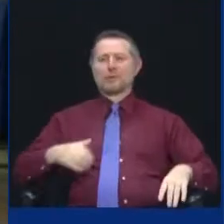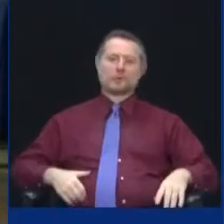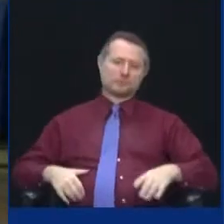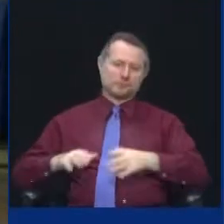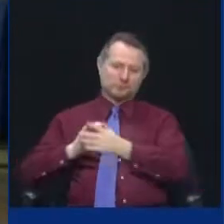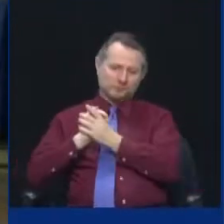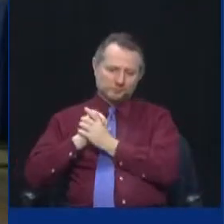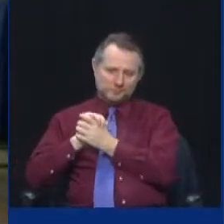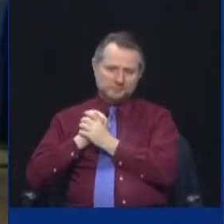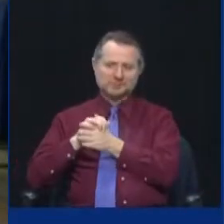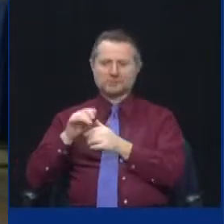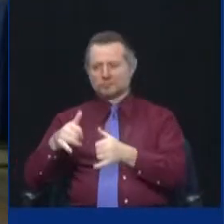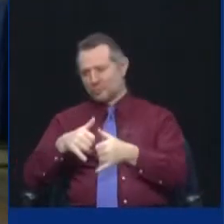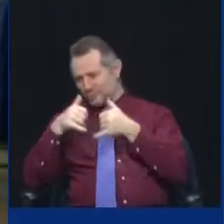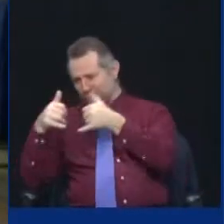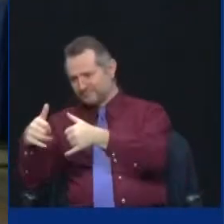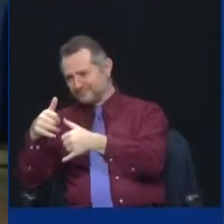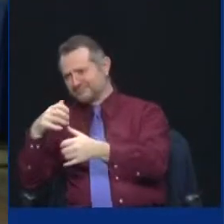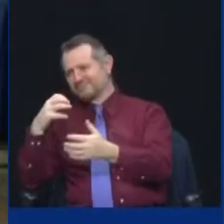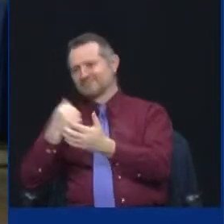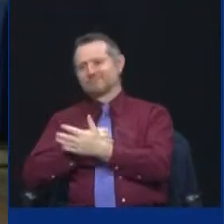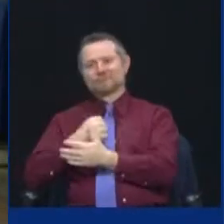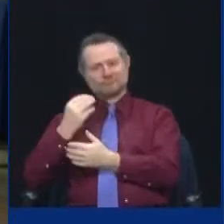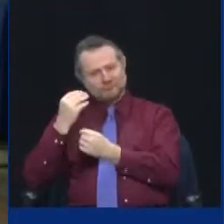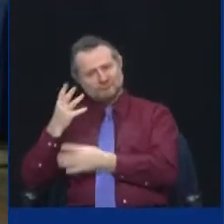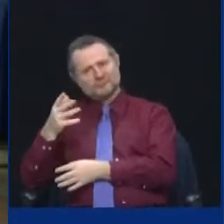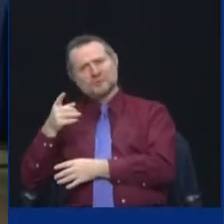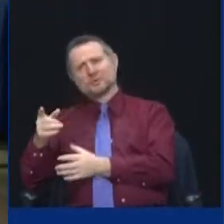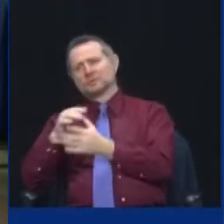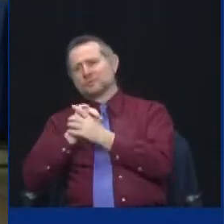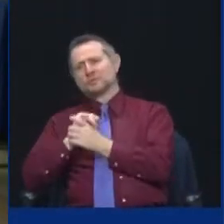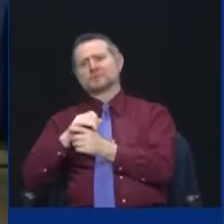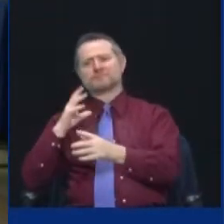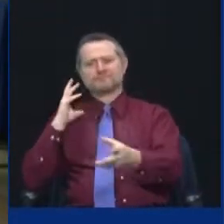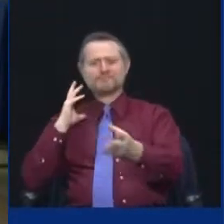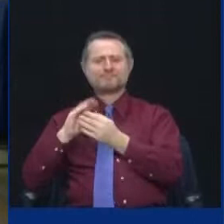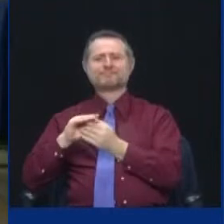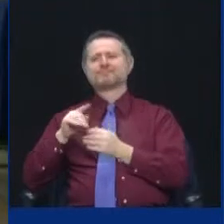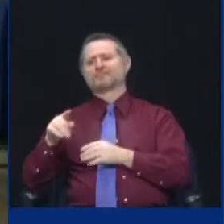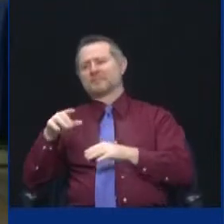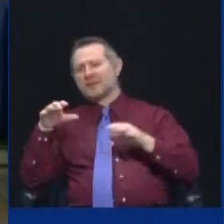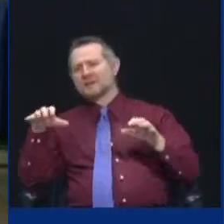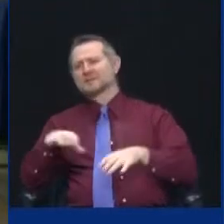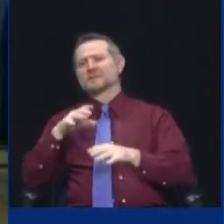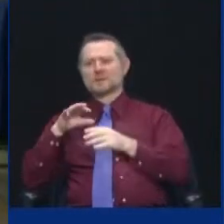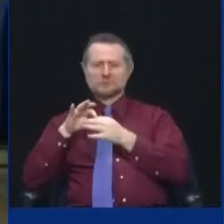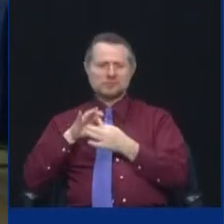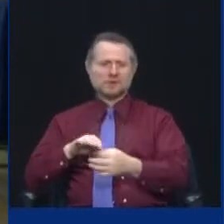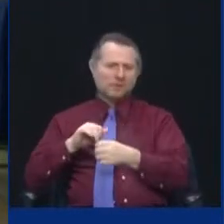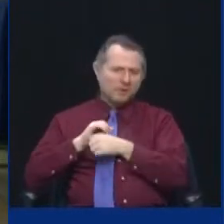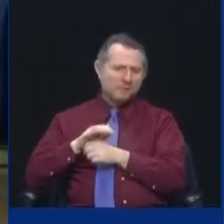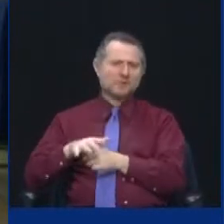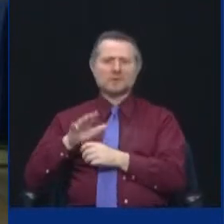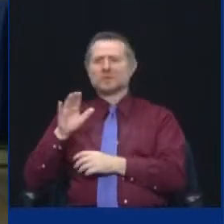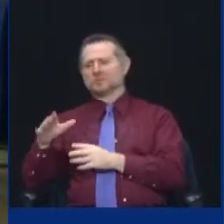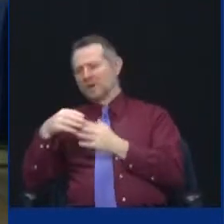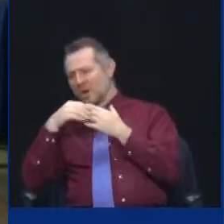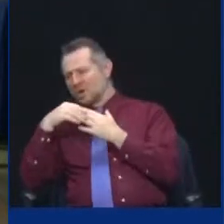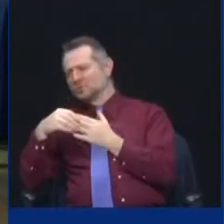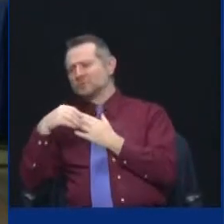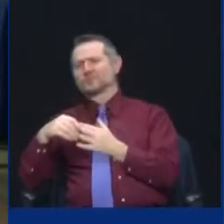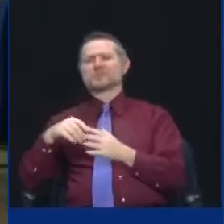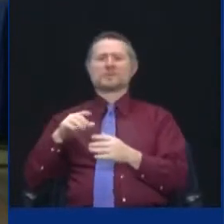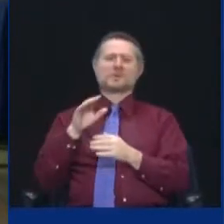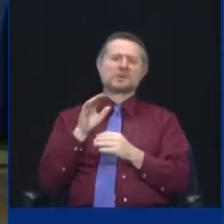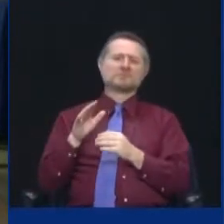award. Once again, Mayor, you deserve it. Congratulations for what you've done on COVID. Congratulations for your leadership in standing up